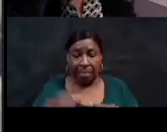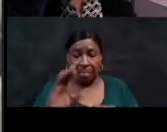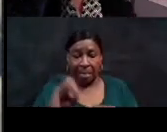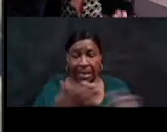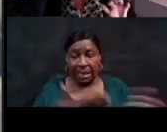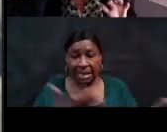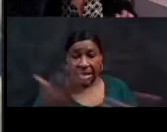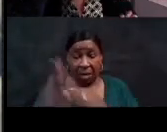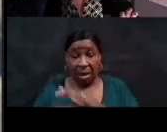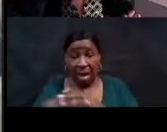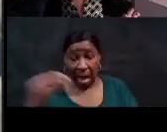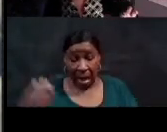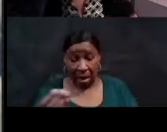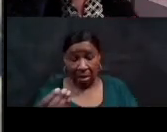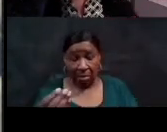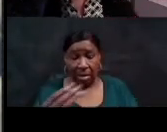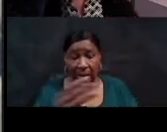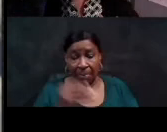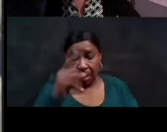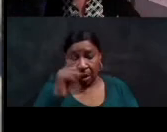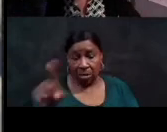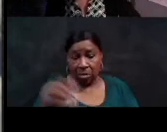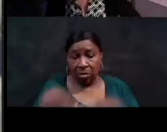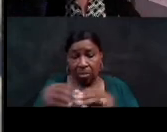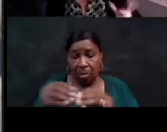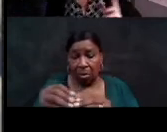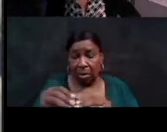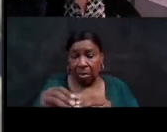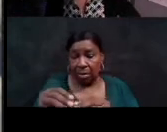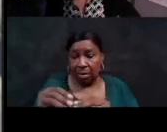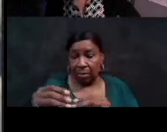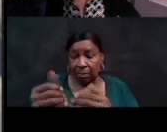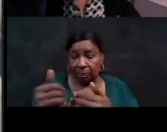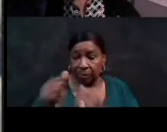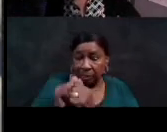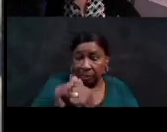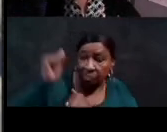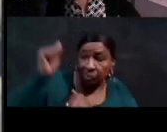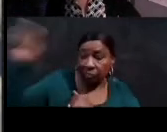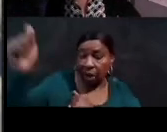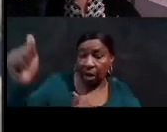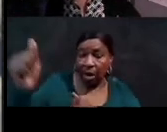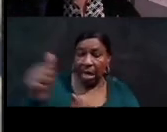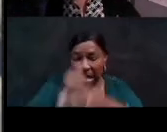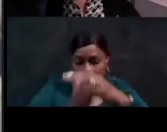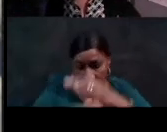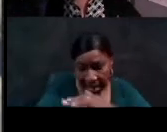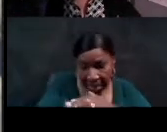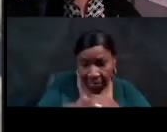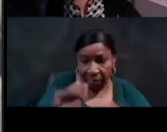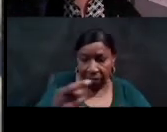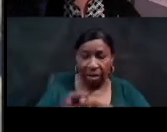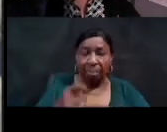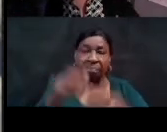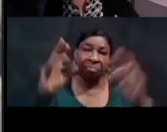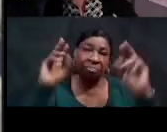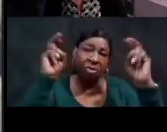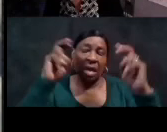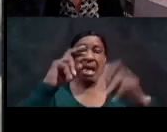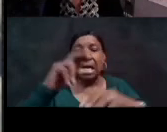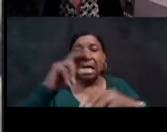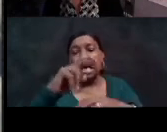because it's more remotely located, somehow hidden from the view of national publics or